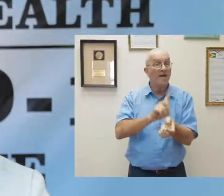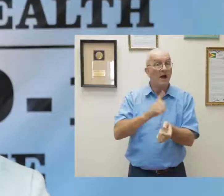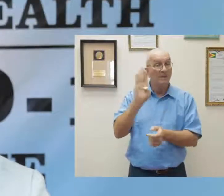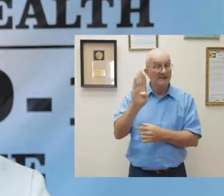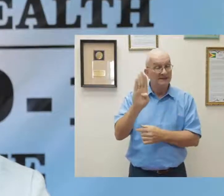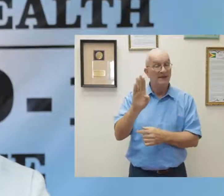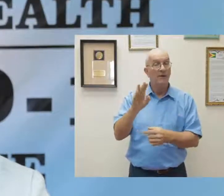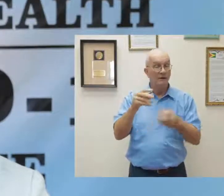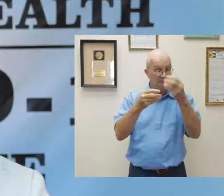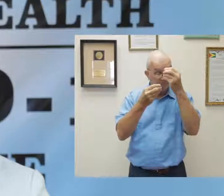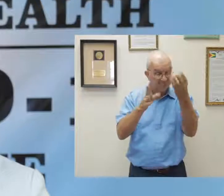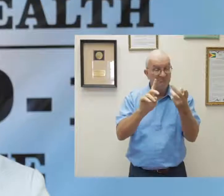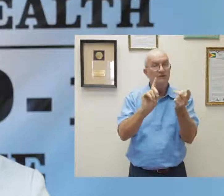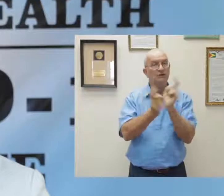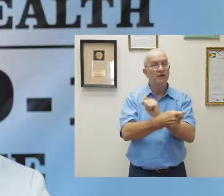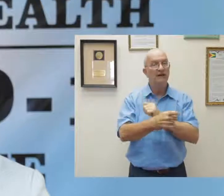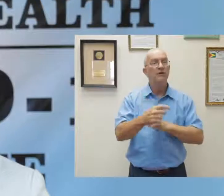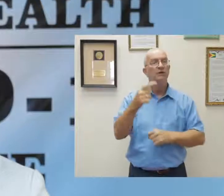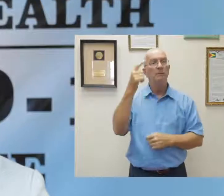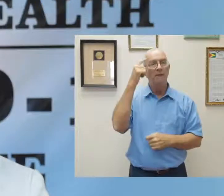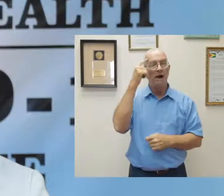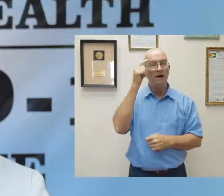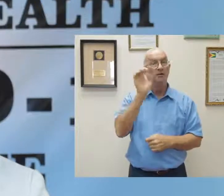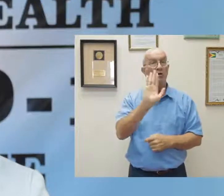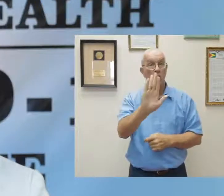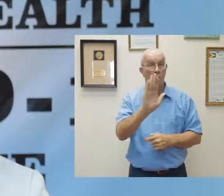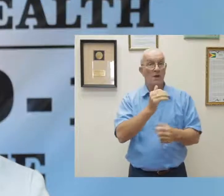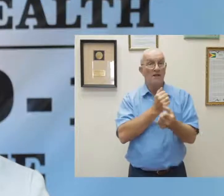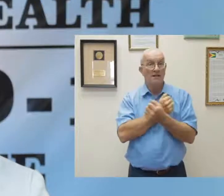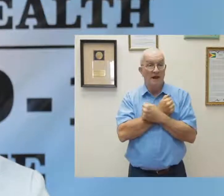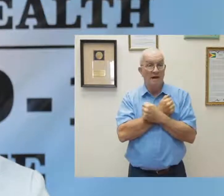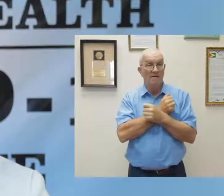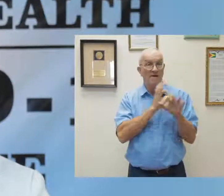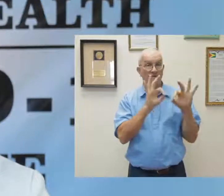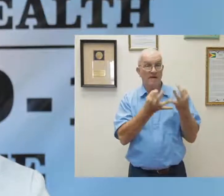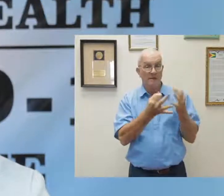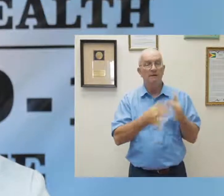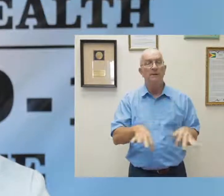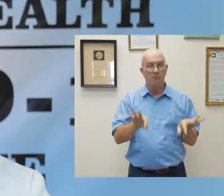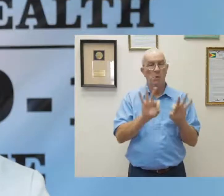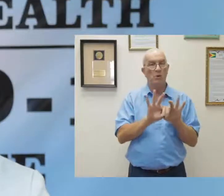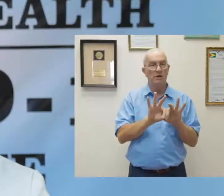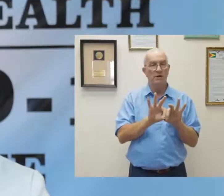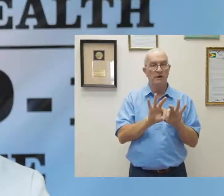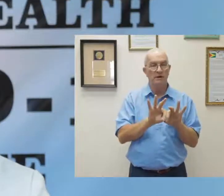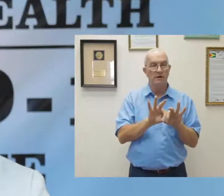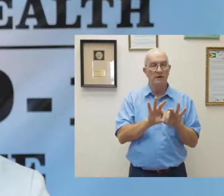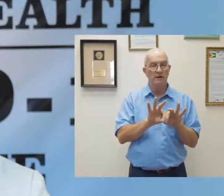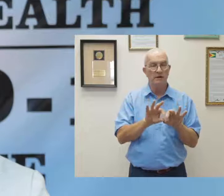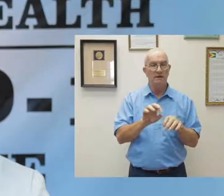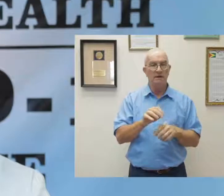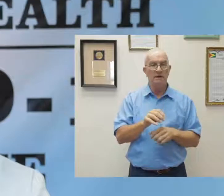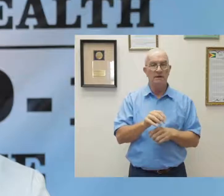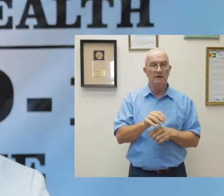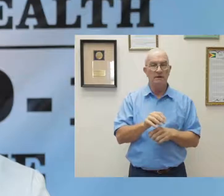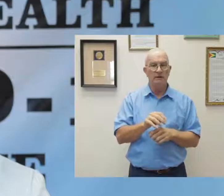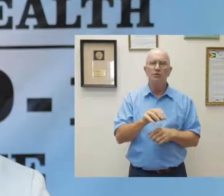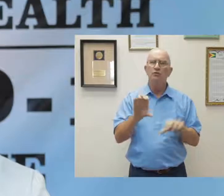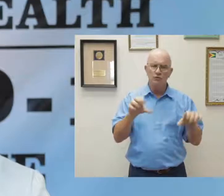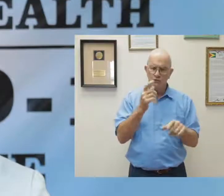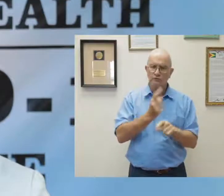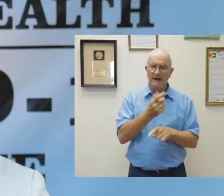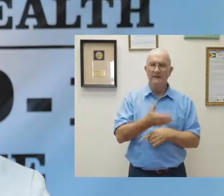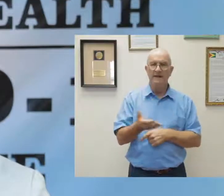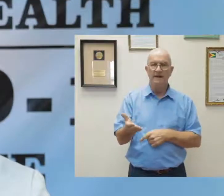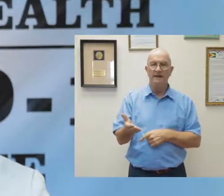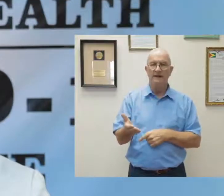to convince you that your love of family matters more than anything else. So do the right